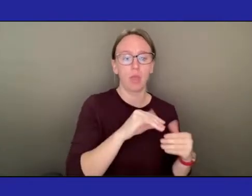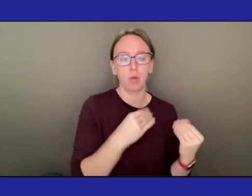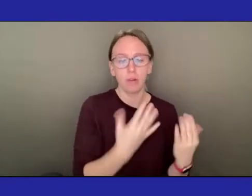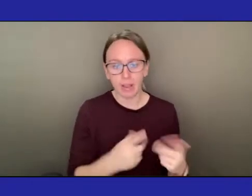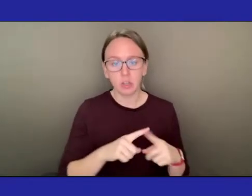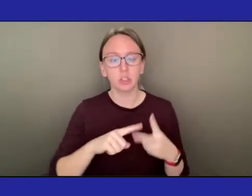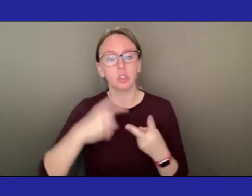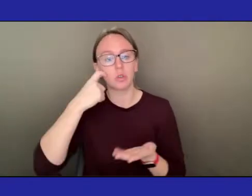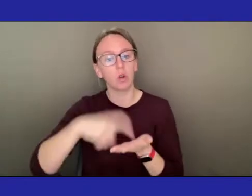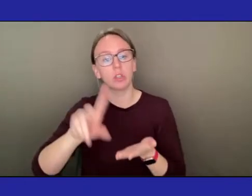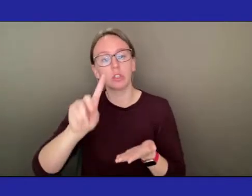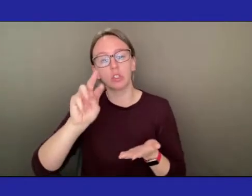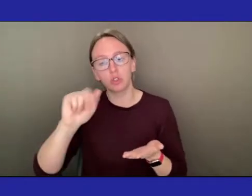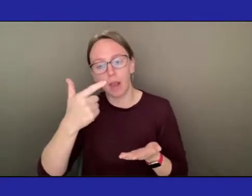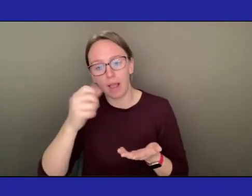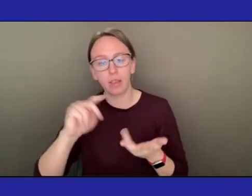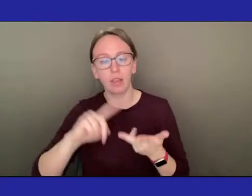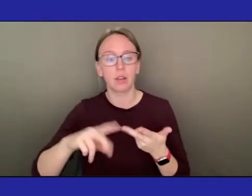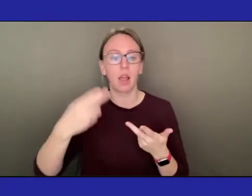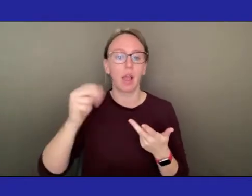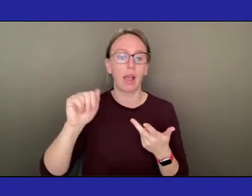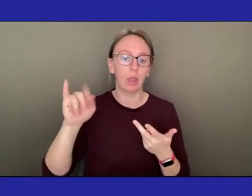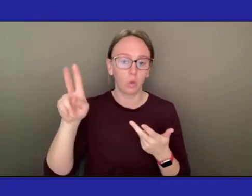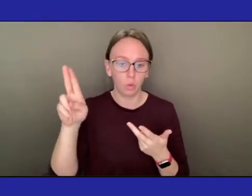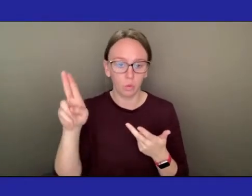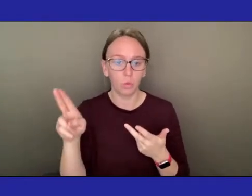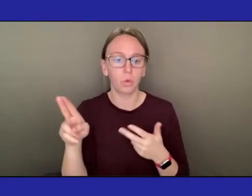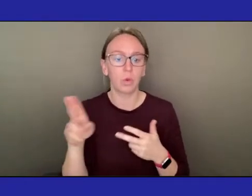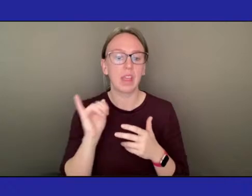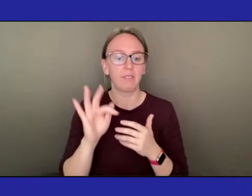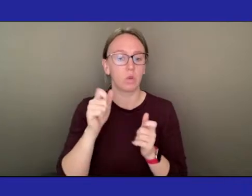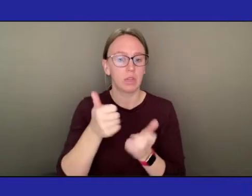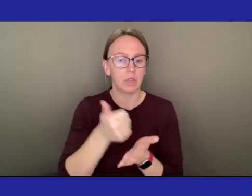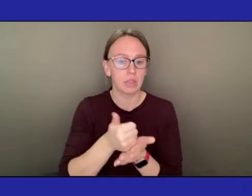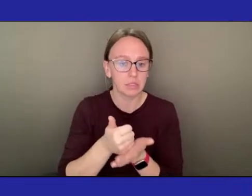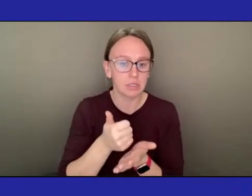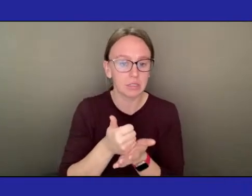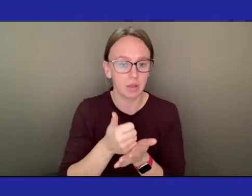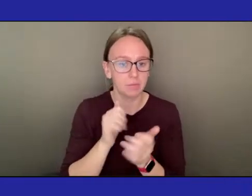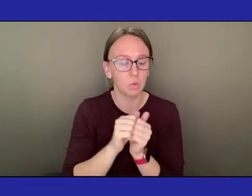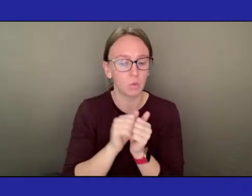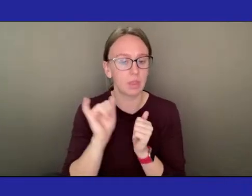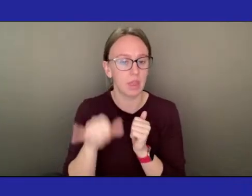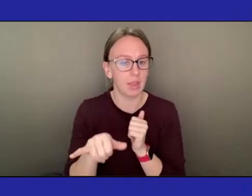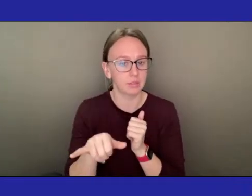and Haiku if you need assistance with that. So we've completed three different